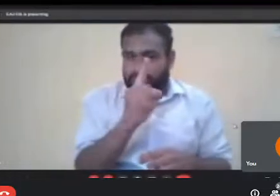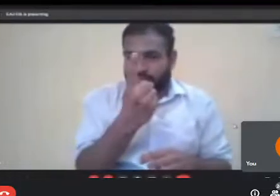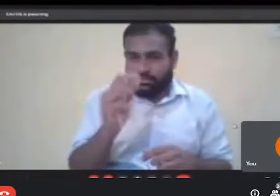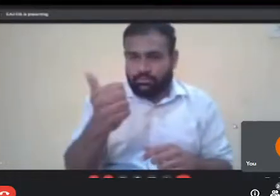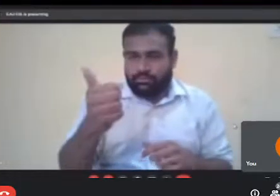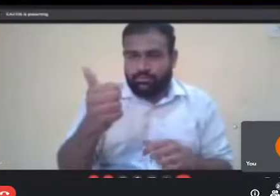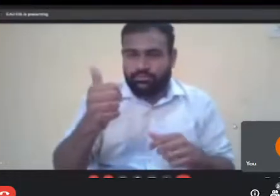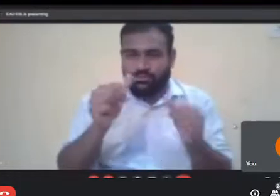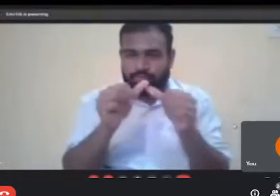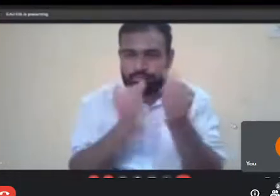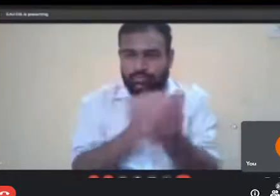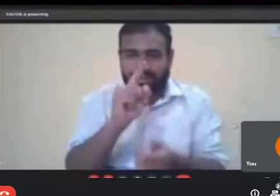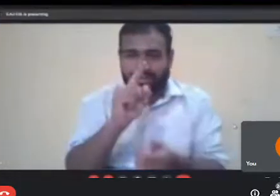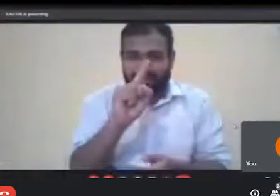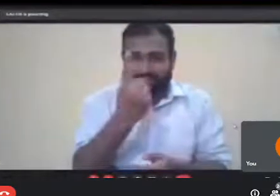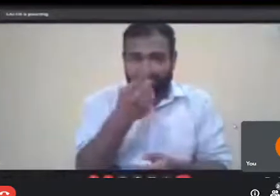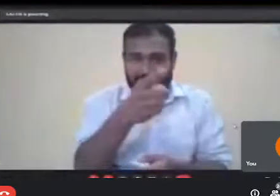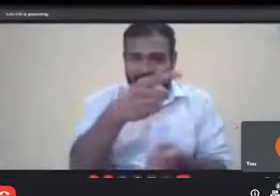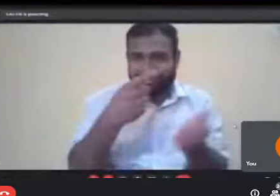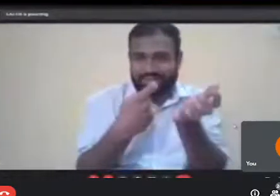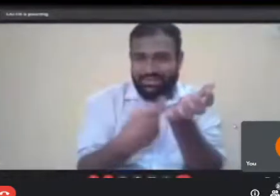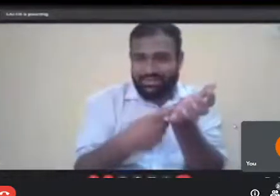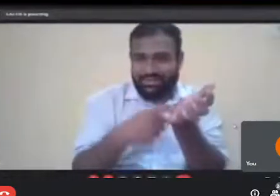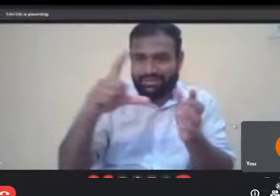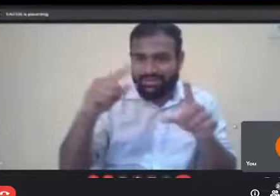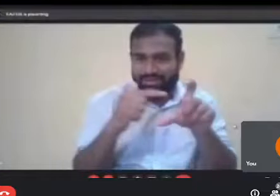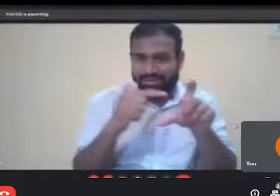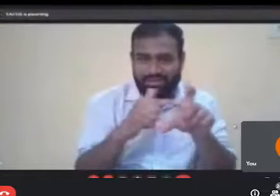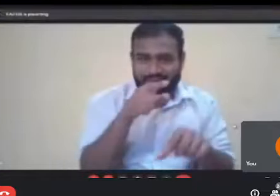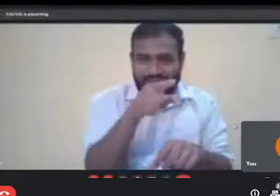Okay, you can see the first